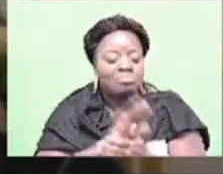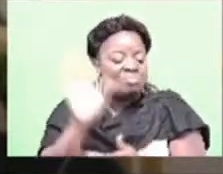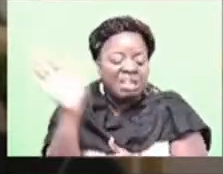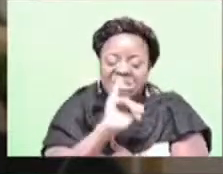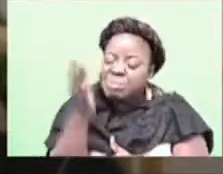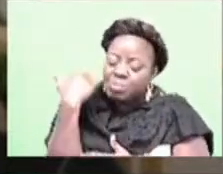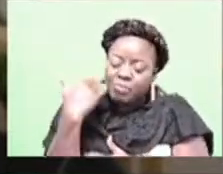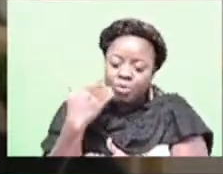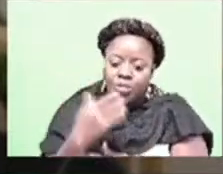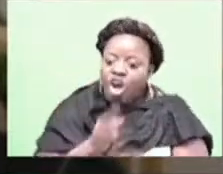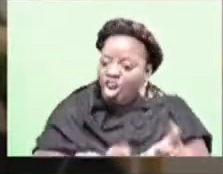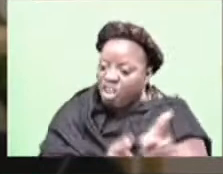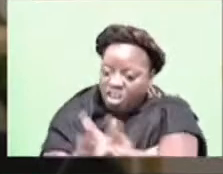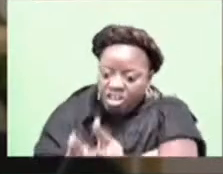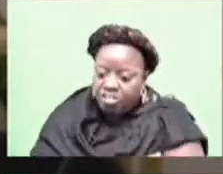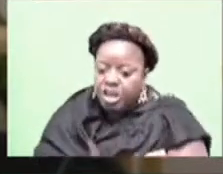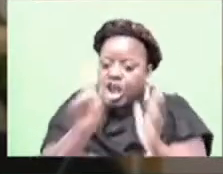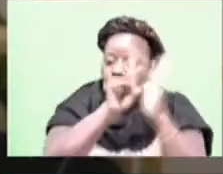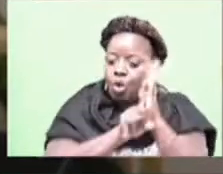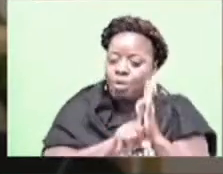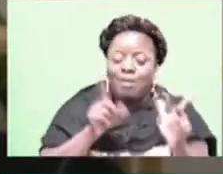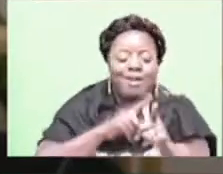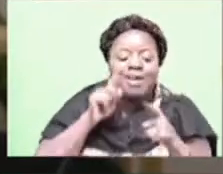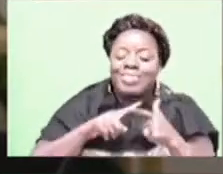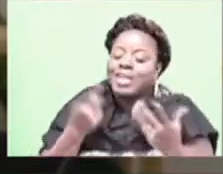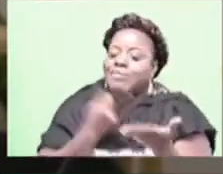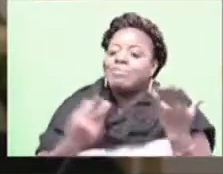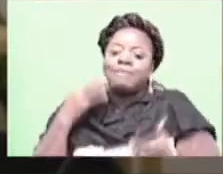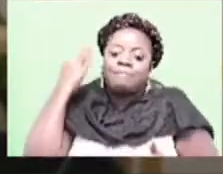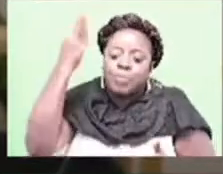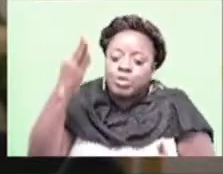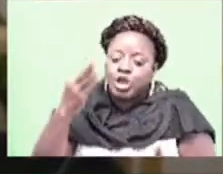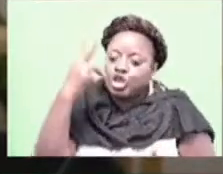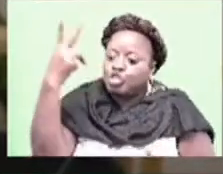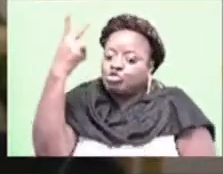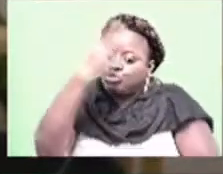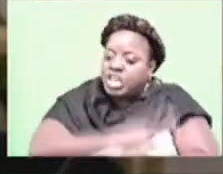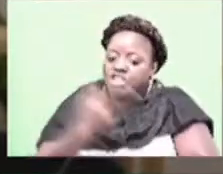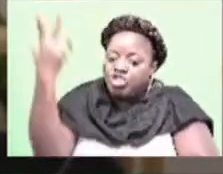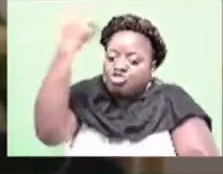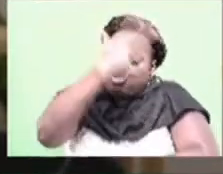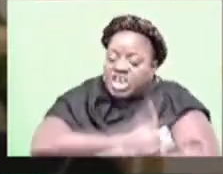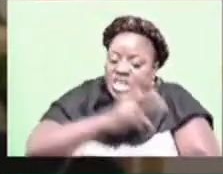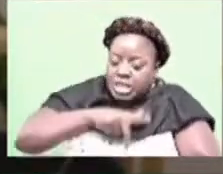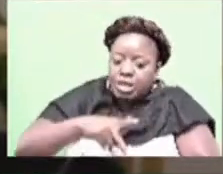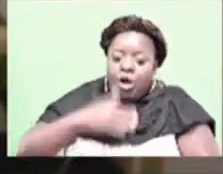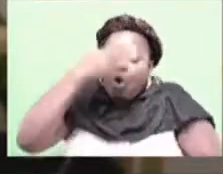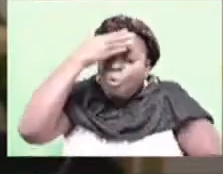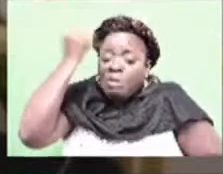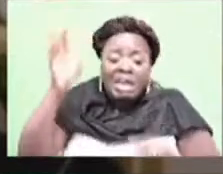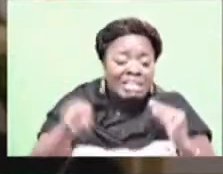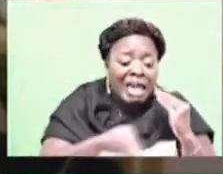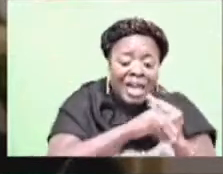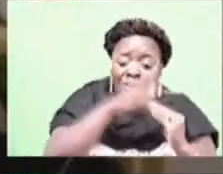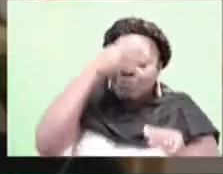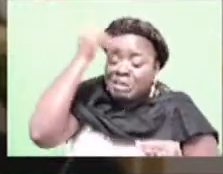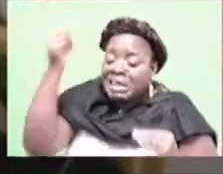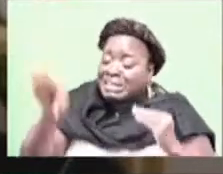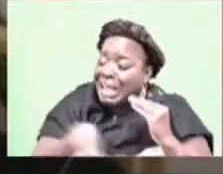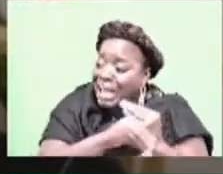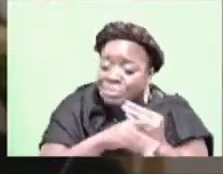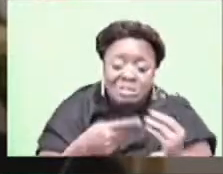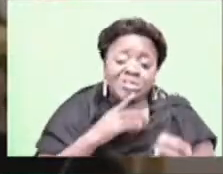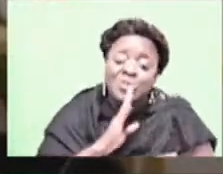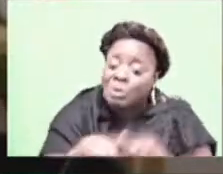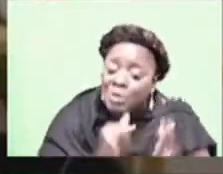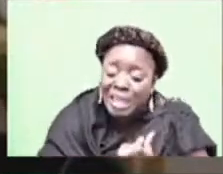the legislation, and then what happens is that 2 or 3 days later they realize they forgot this, they forgot that, they did not address this, they did not address